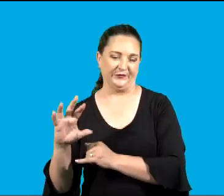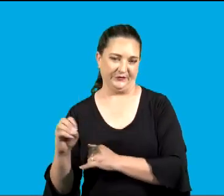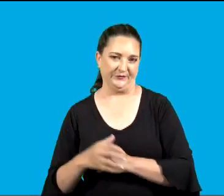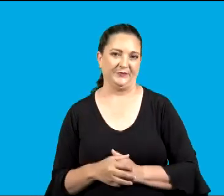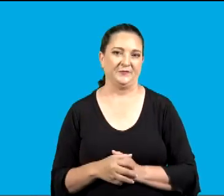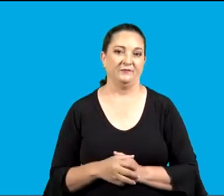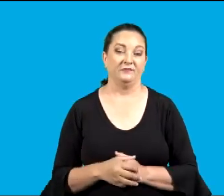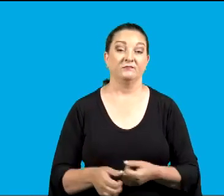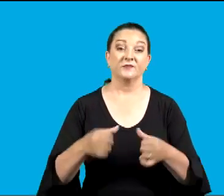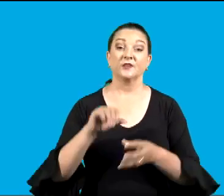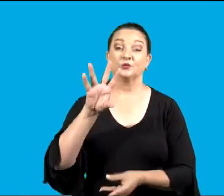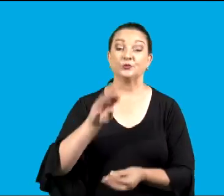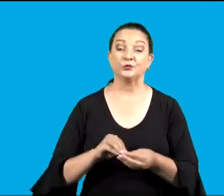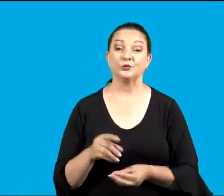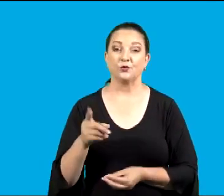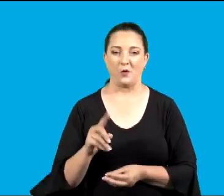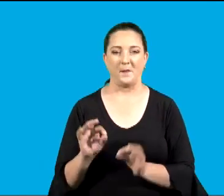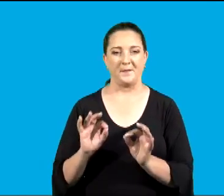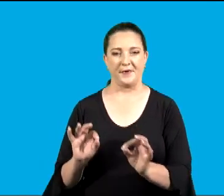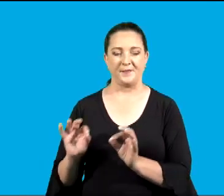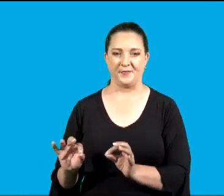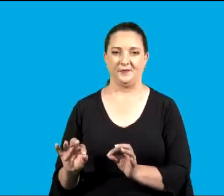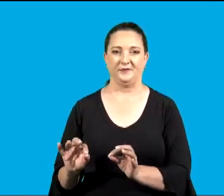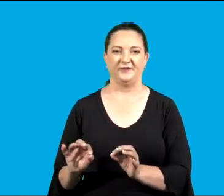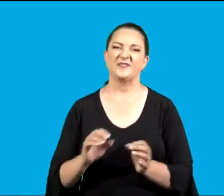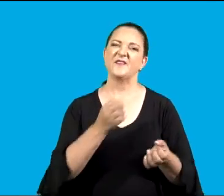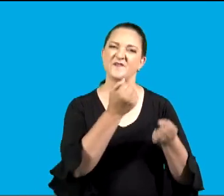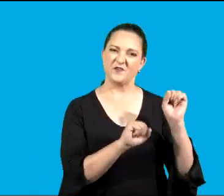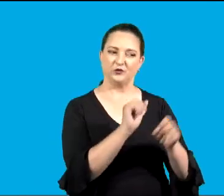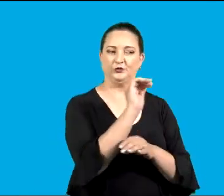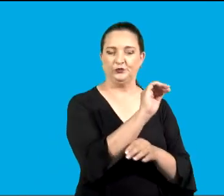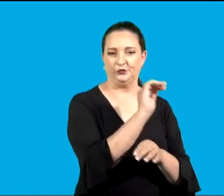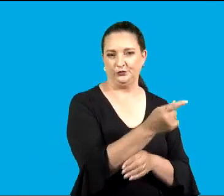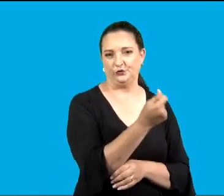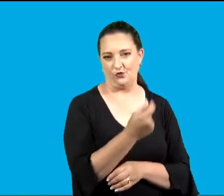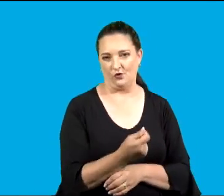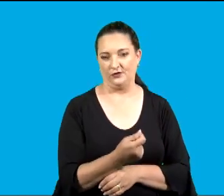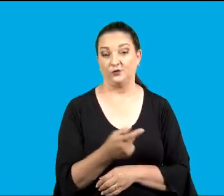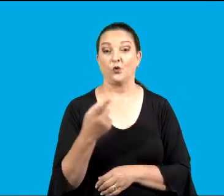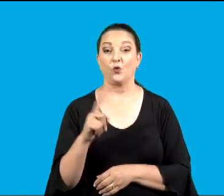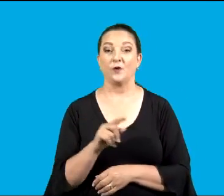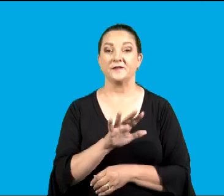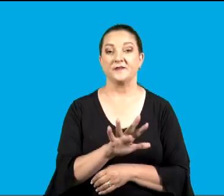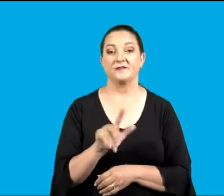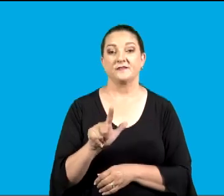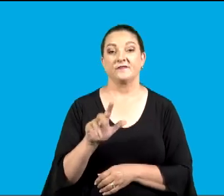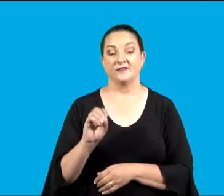11,250. Then I can get the total correct amount for factory overhead cost, which is going to